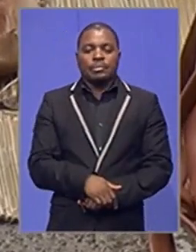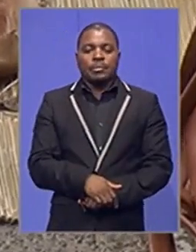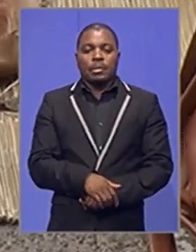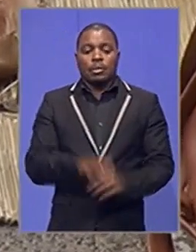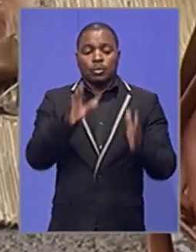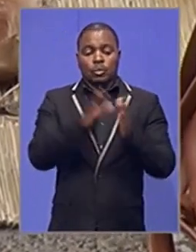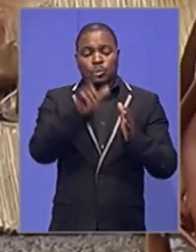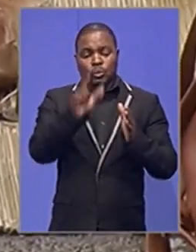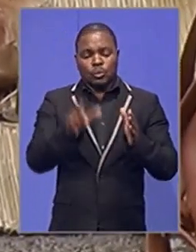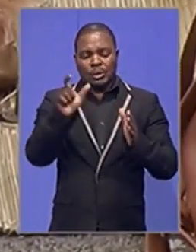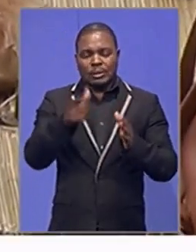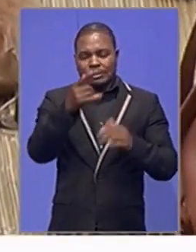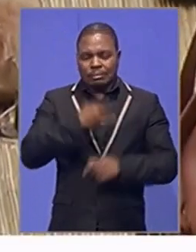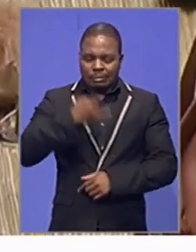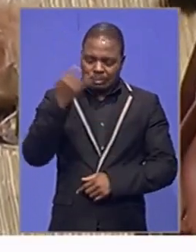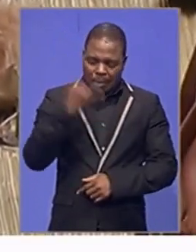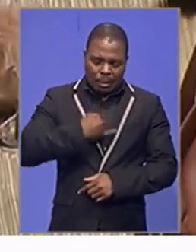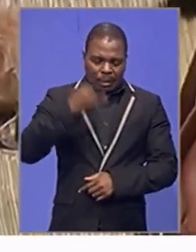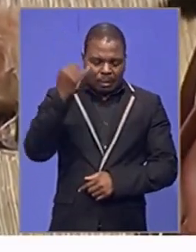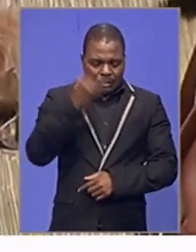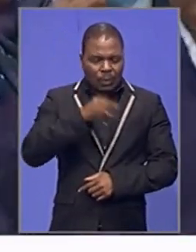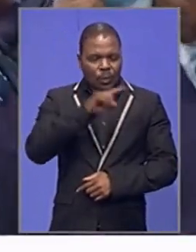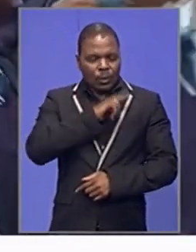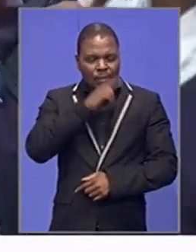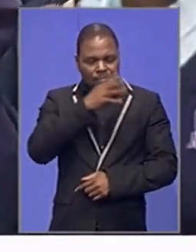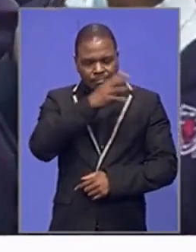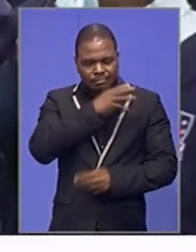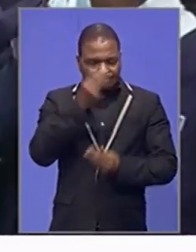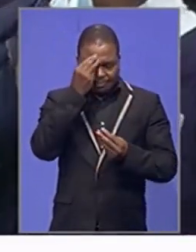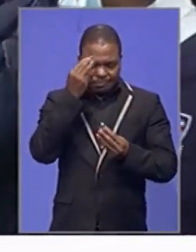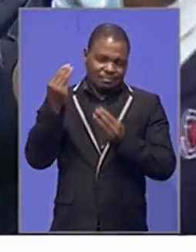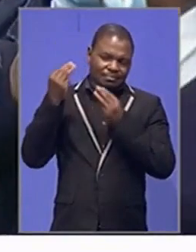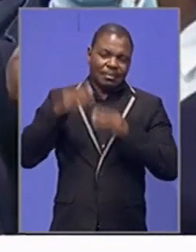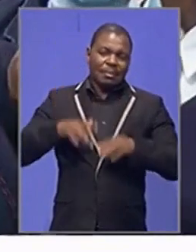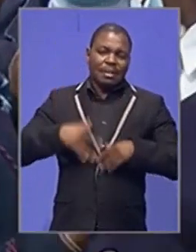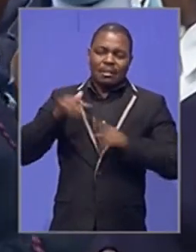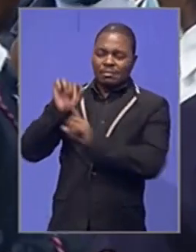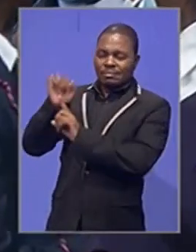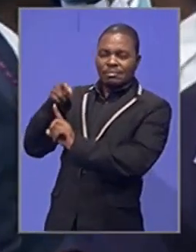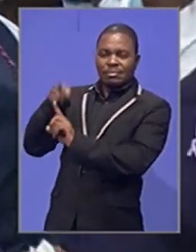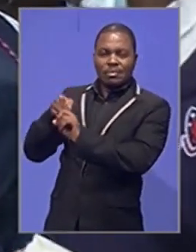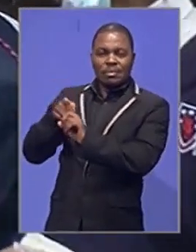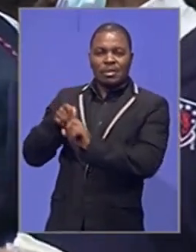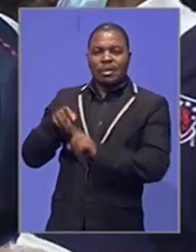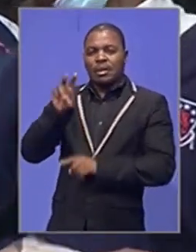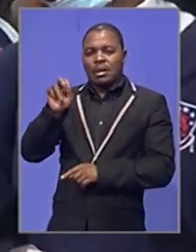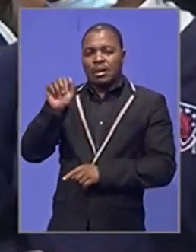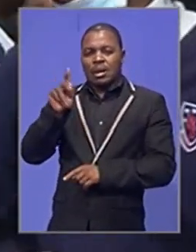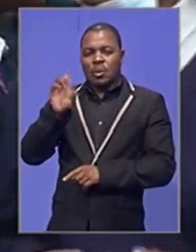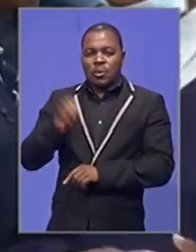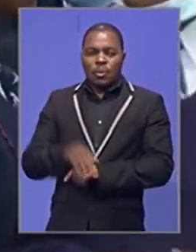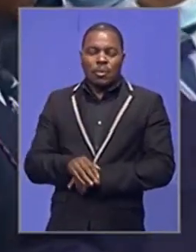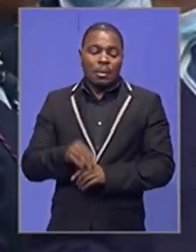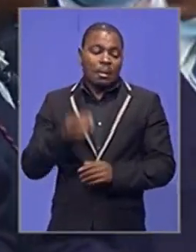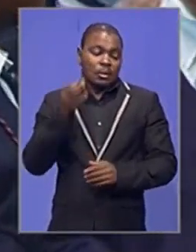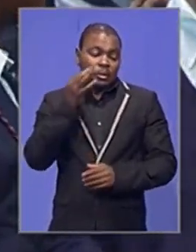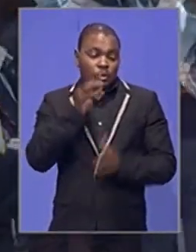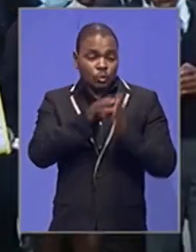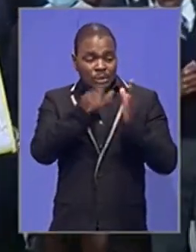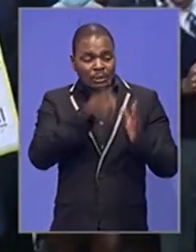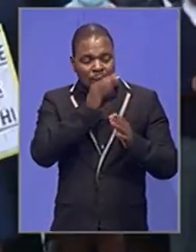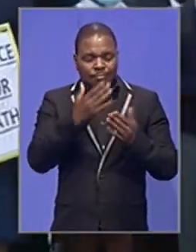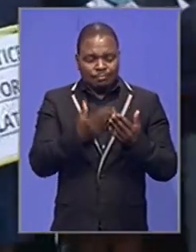barutwana ba bapalla ke go itshwara nakong ya ge go bo go gopola marutwana ka ena la thitha nako barutwana ka ena ba re go buile boima go